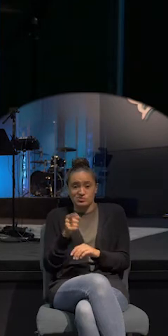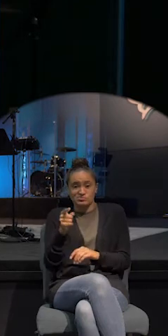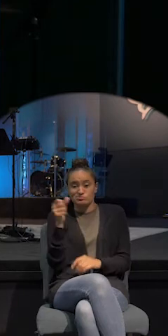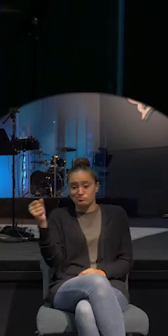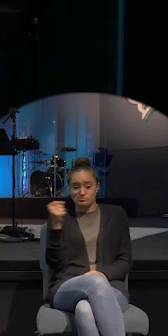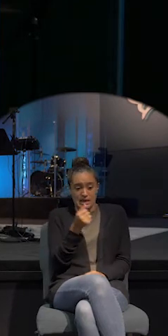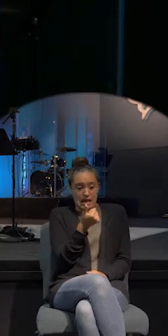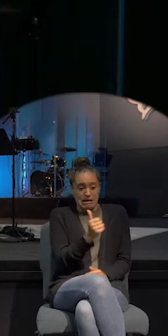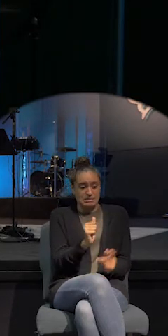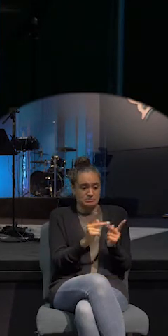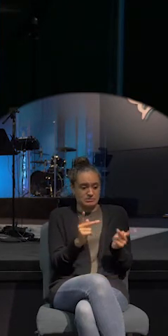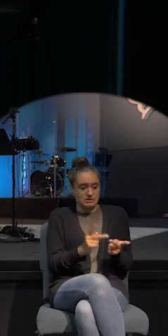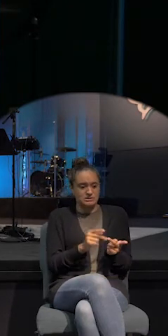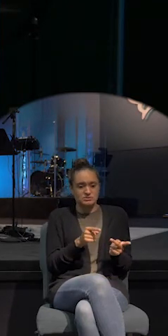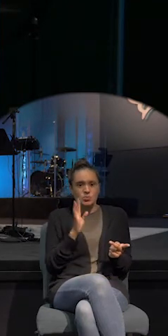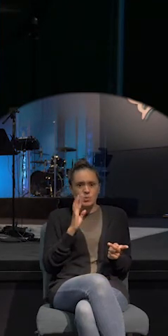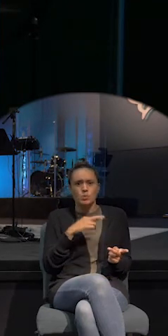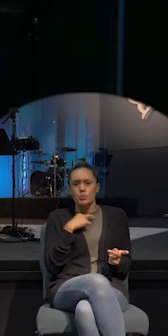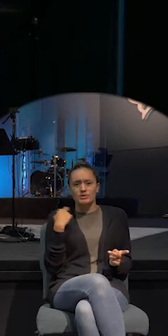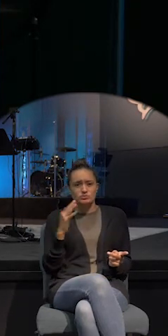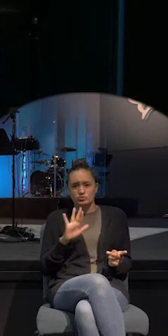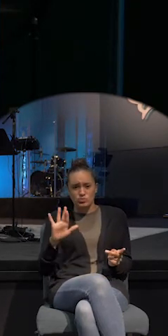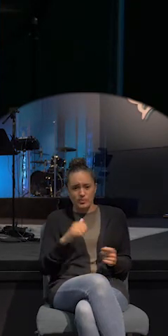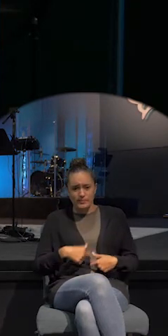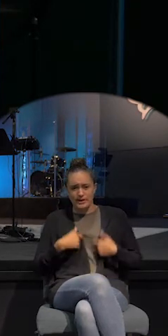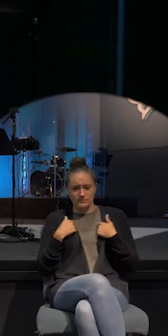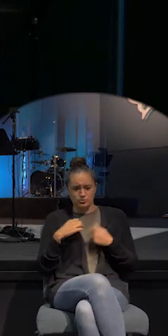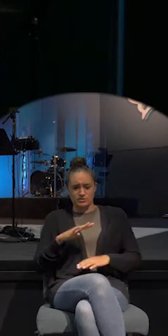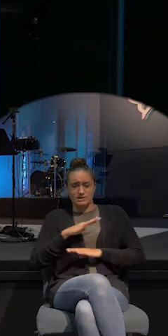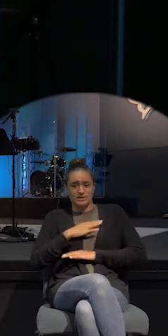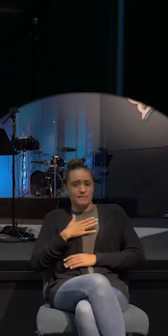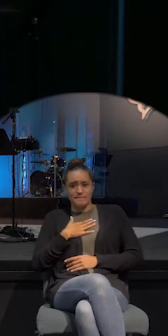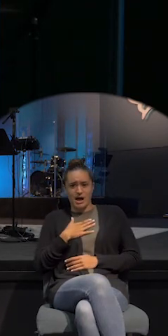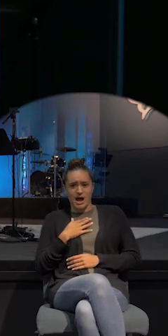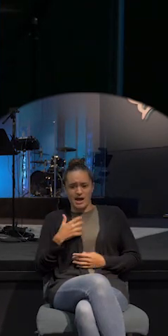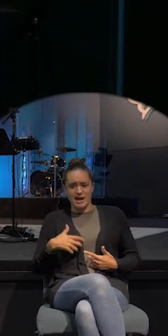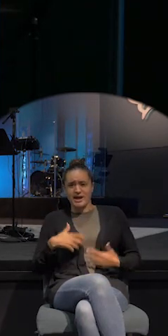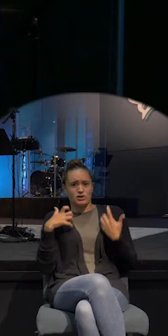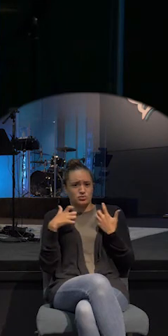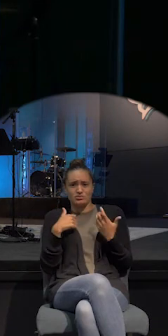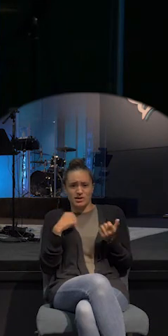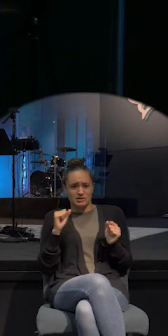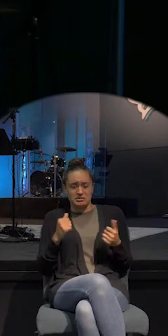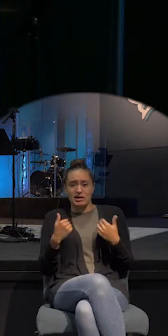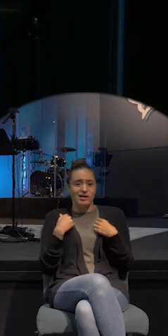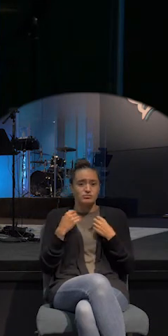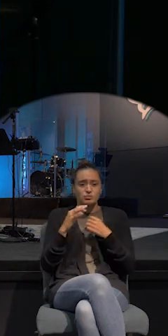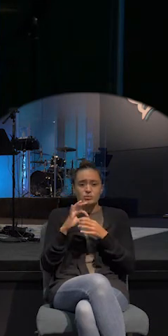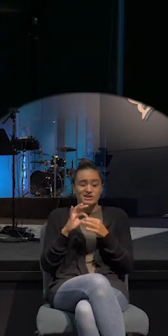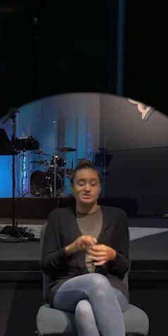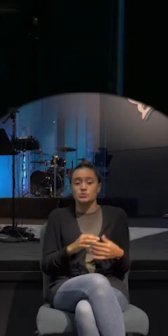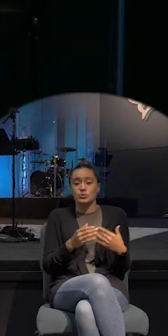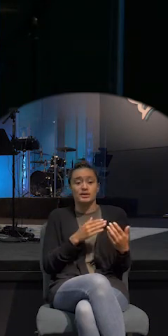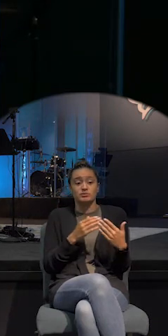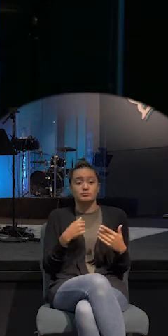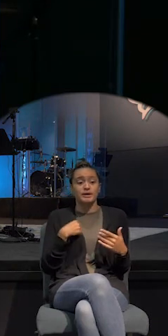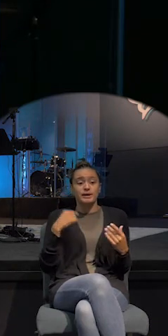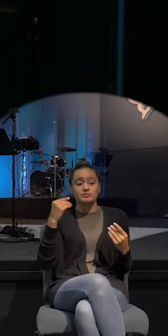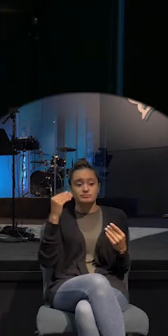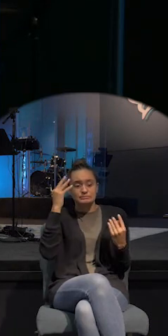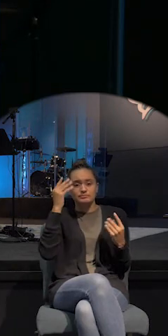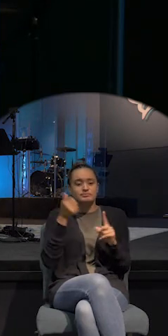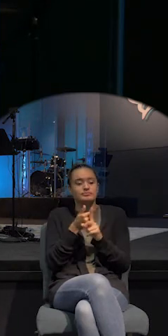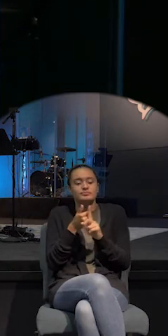any position of jeopardy to satisfy my anger that I can have over what I consider to be